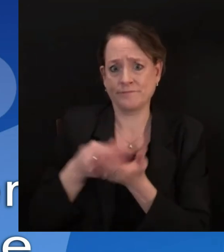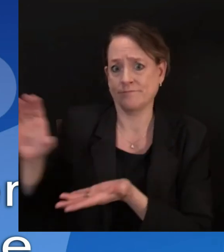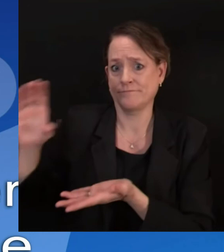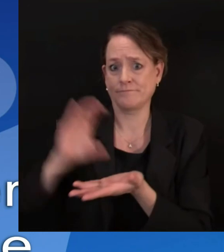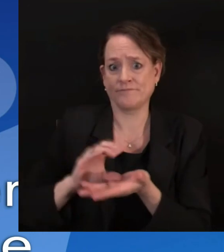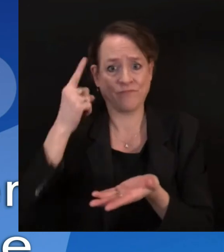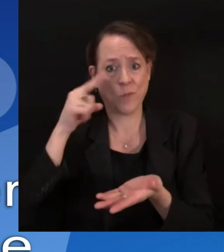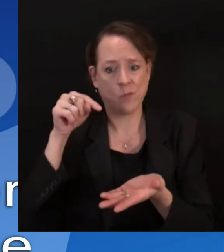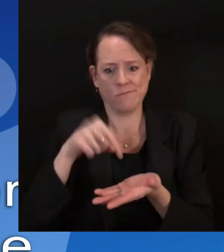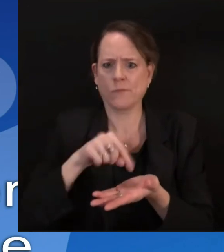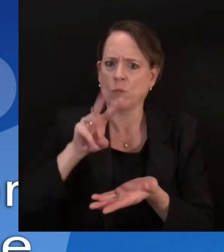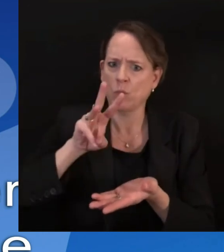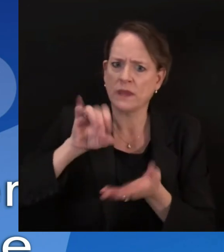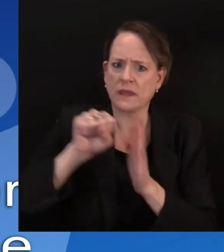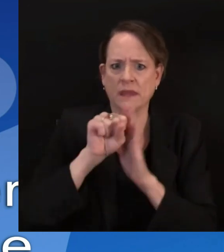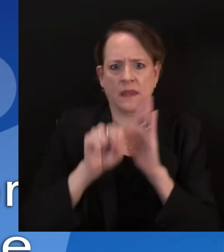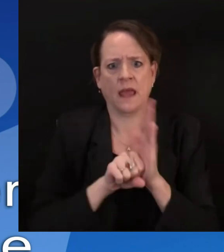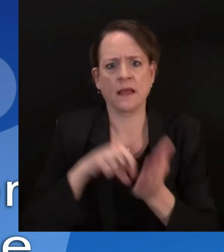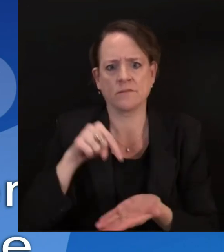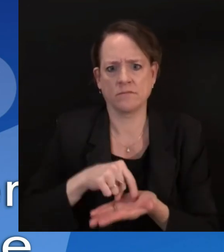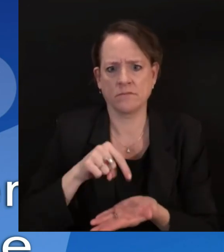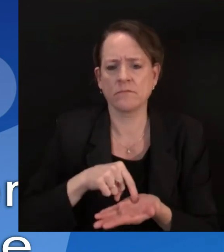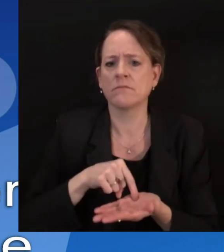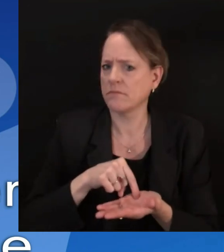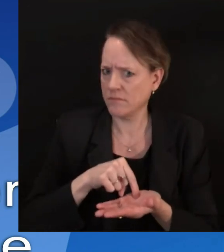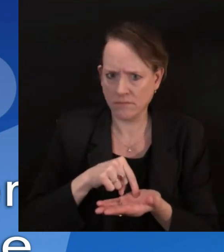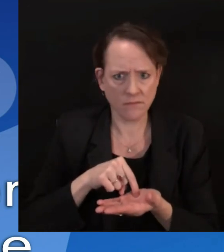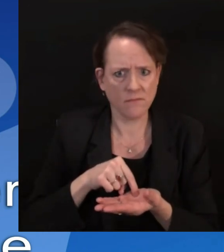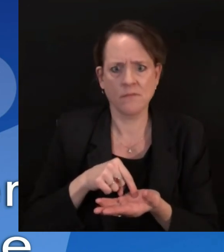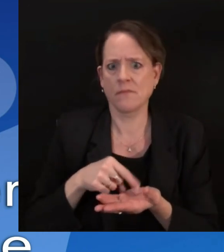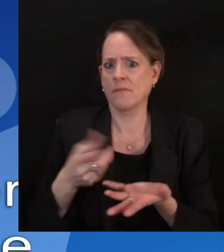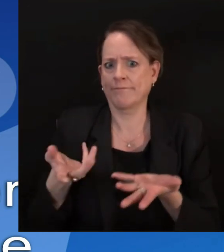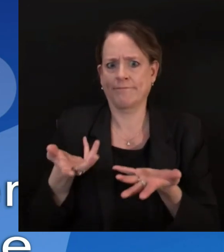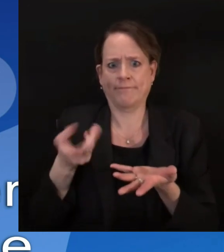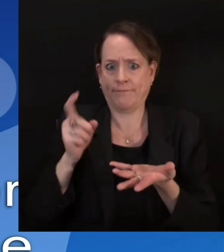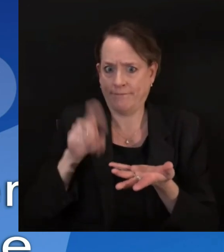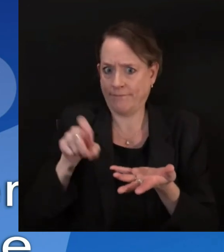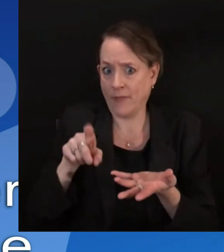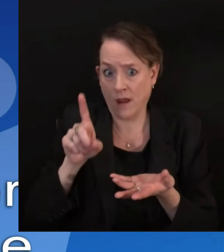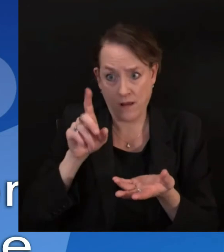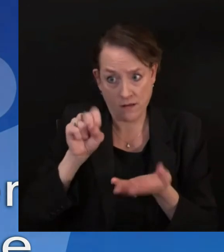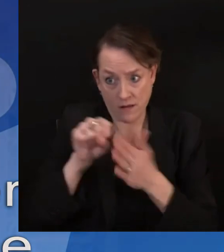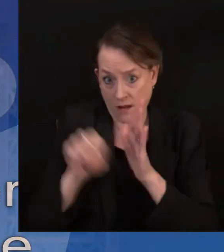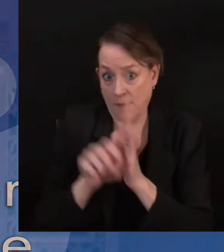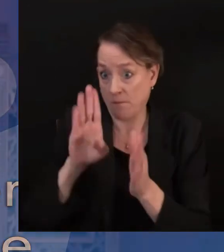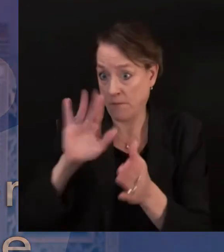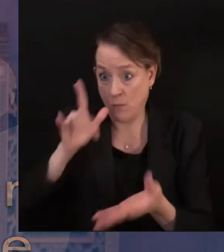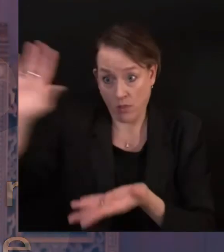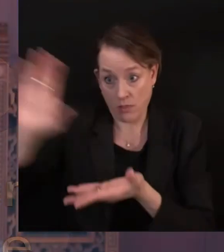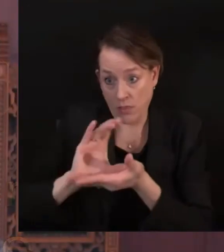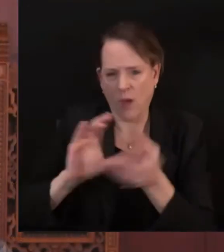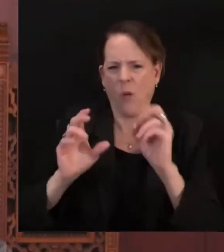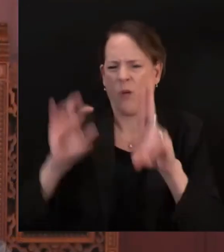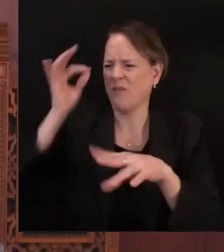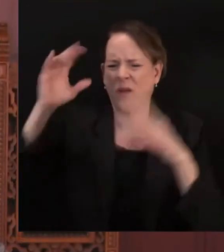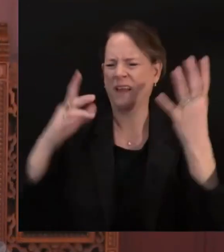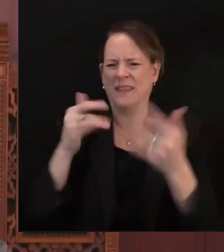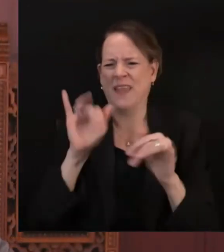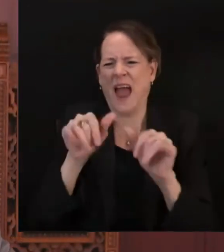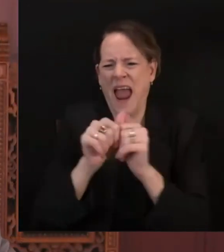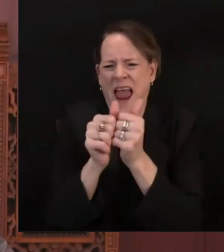the state bill that's currently being negotiated? Well, first, yeah, and you don't